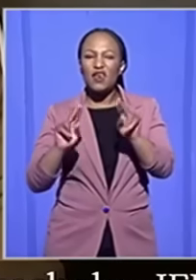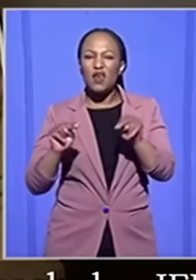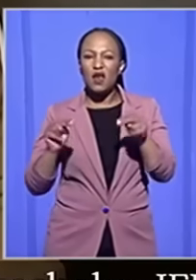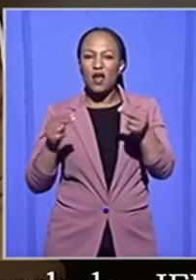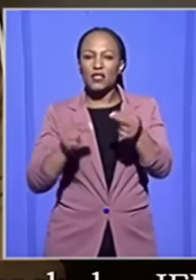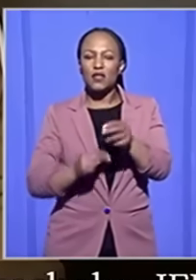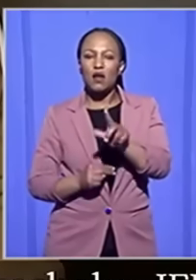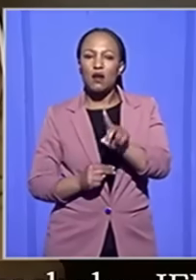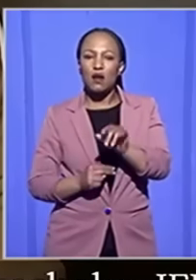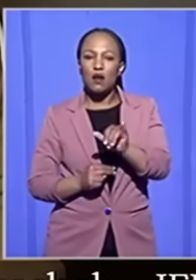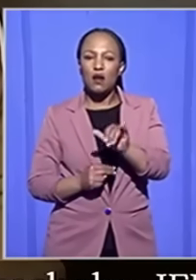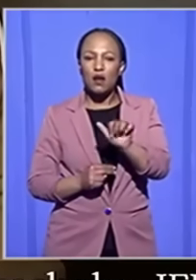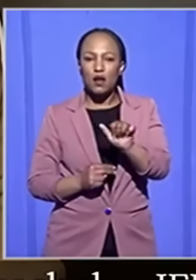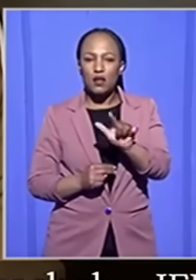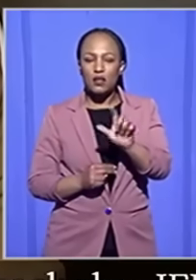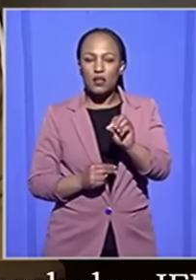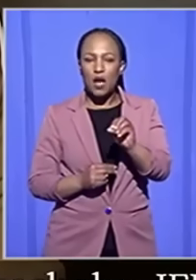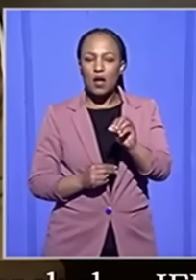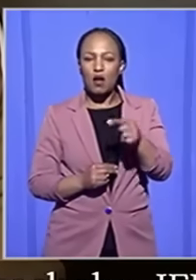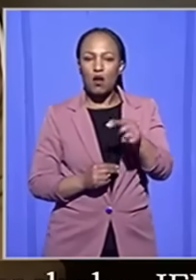a comprehensive review